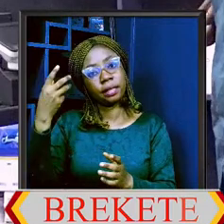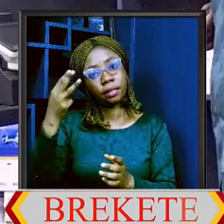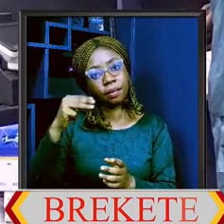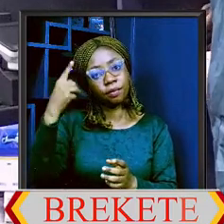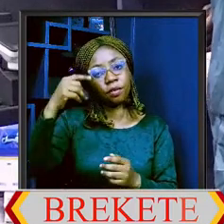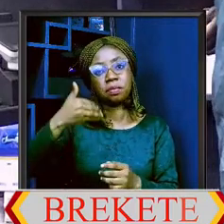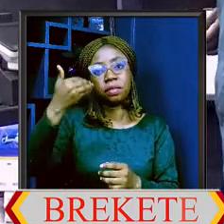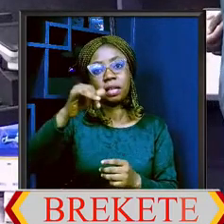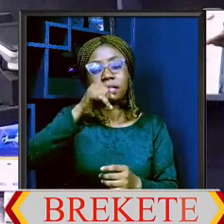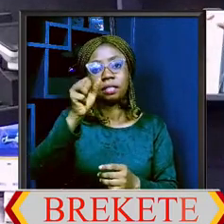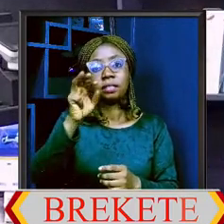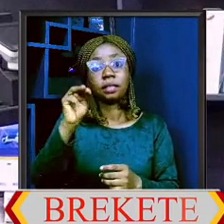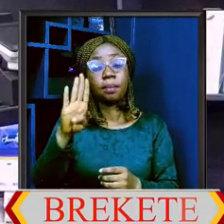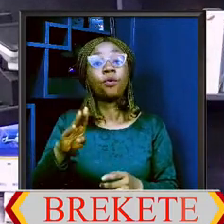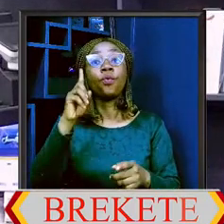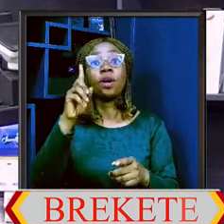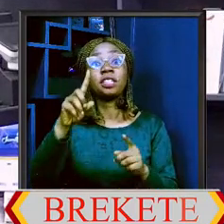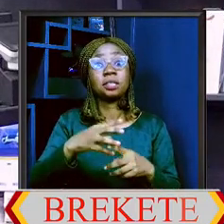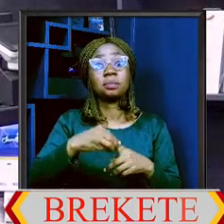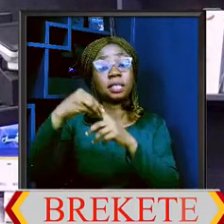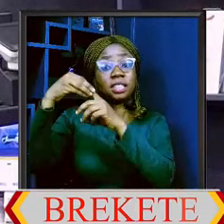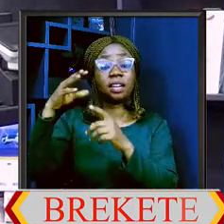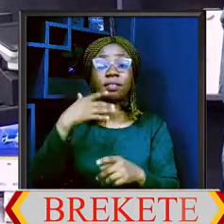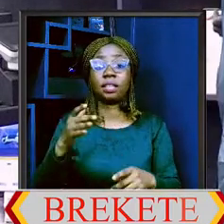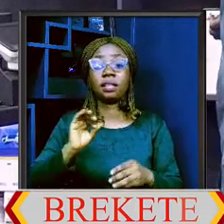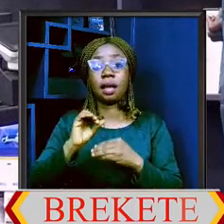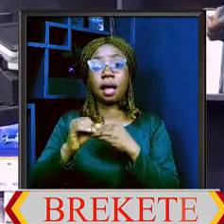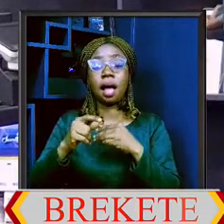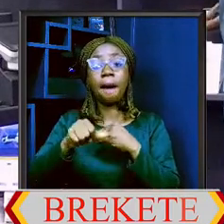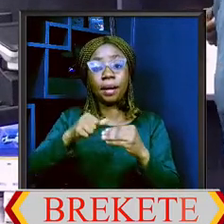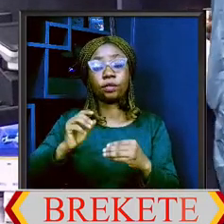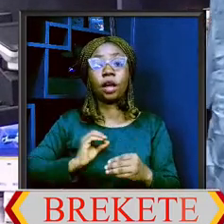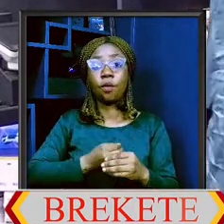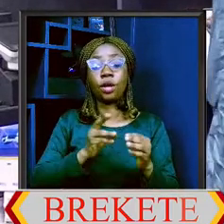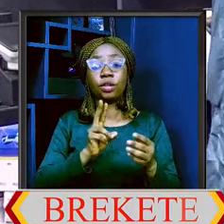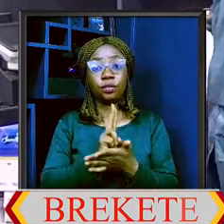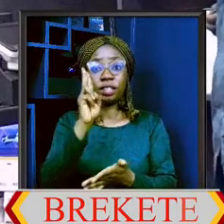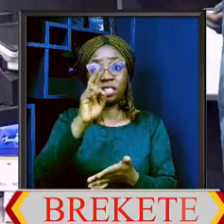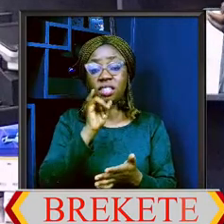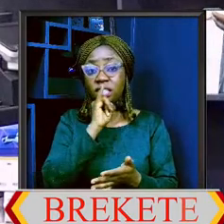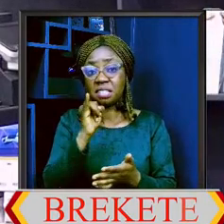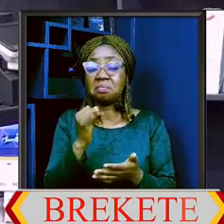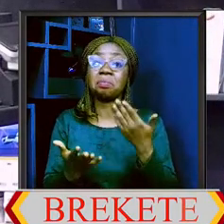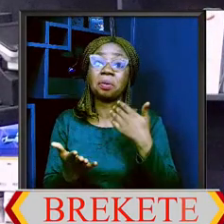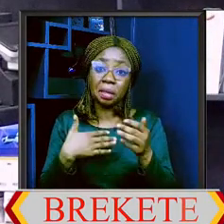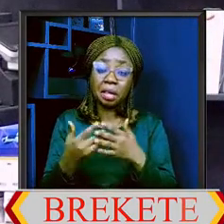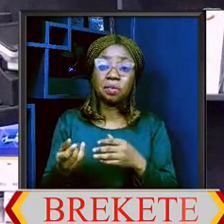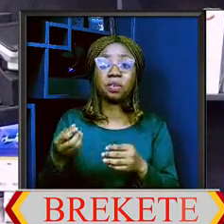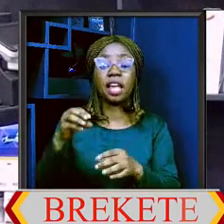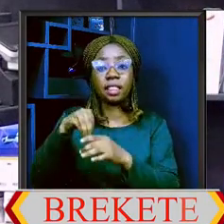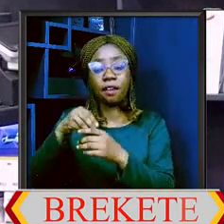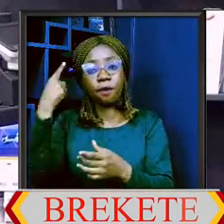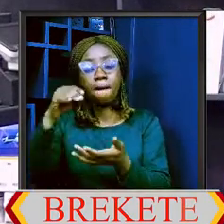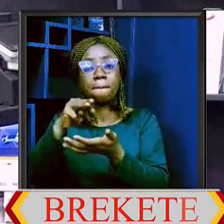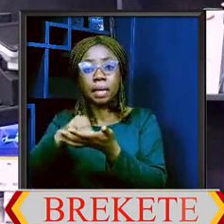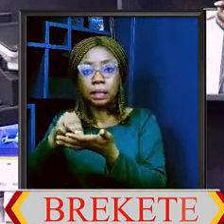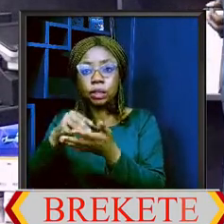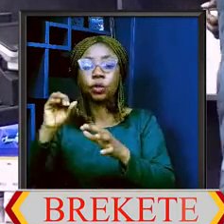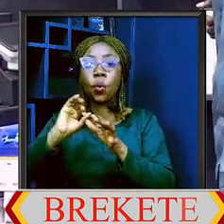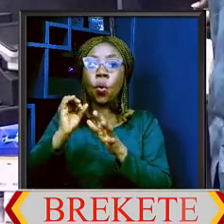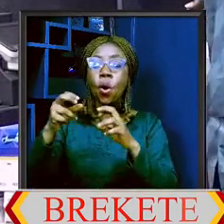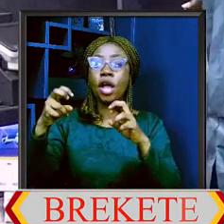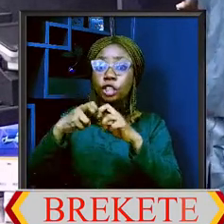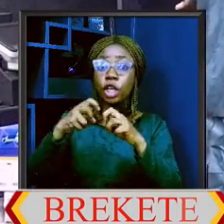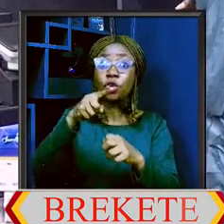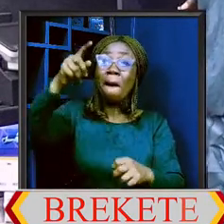special thing about our University is that even if you are in for medicine engineering you must learn a